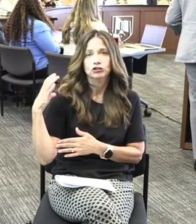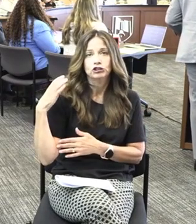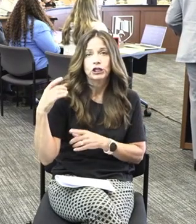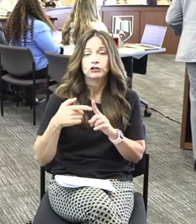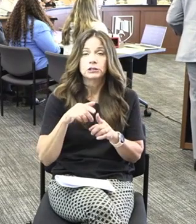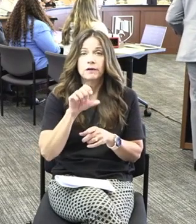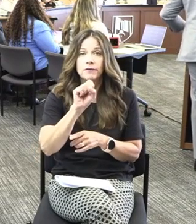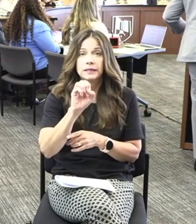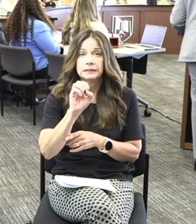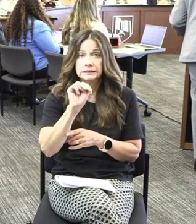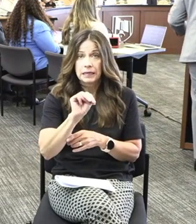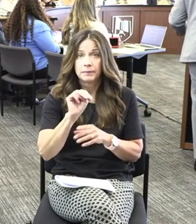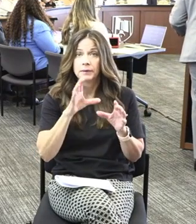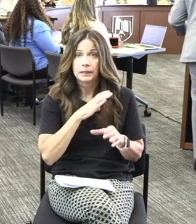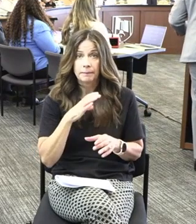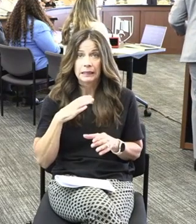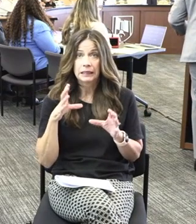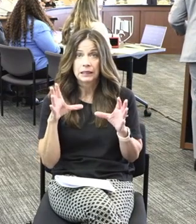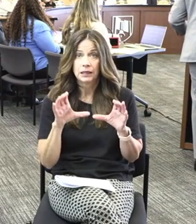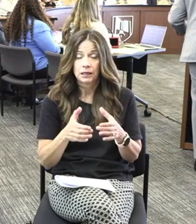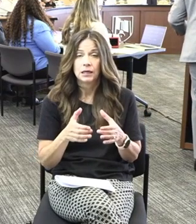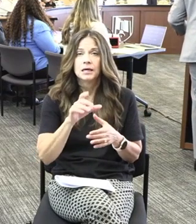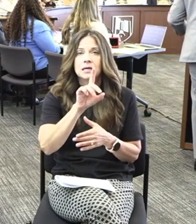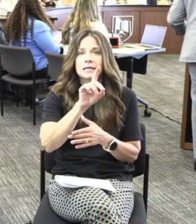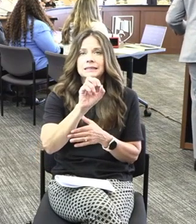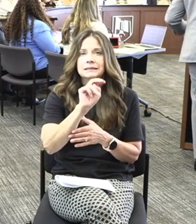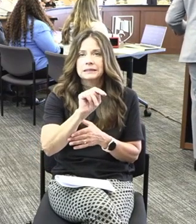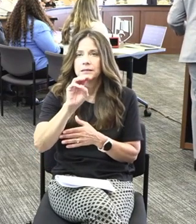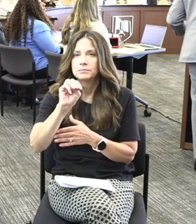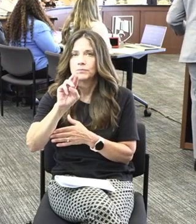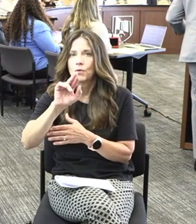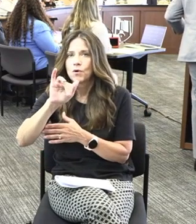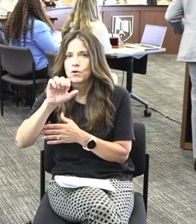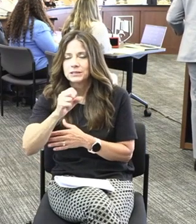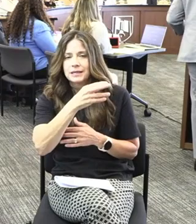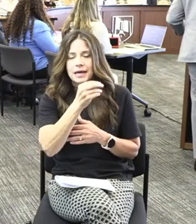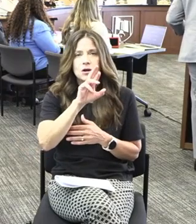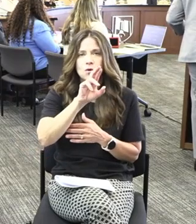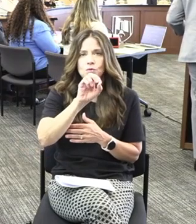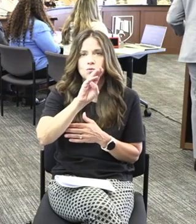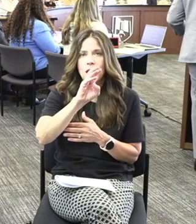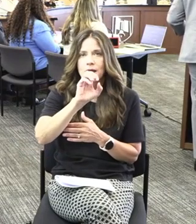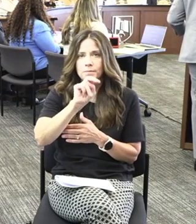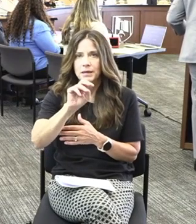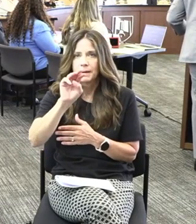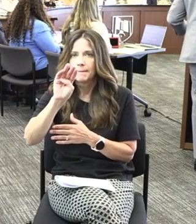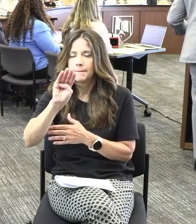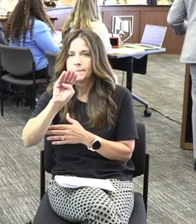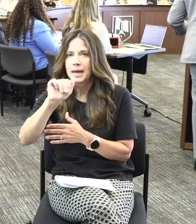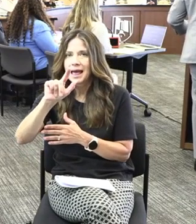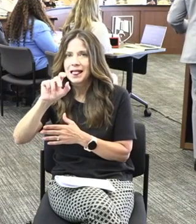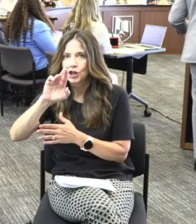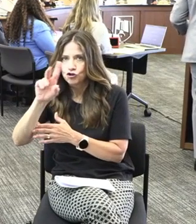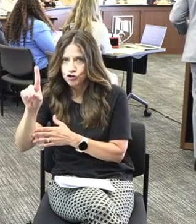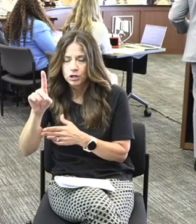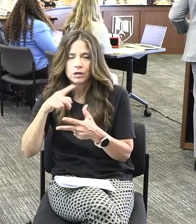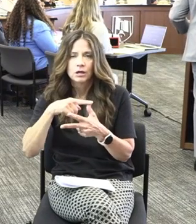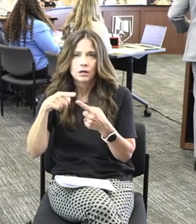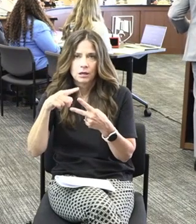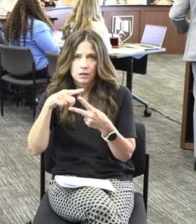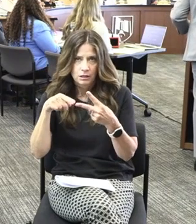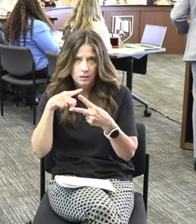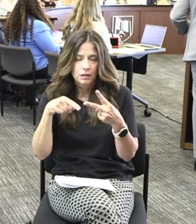SEM committee, Dean Morris and Robin Ballard, who you hear from soon. And I also want to extend